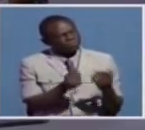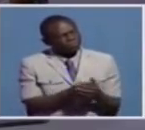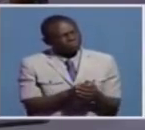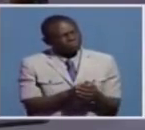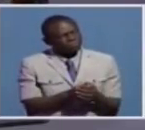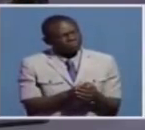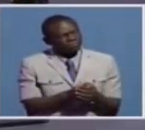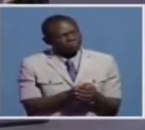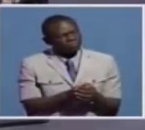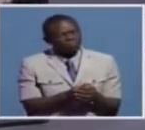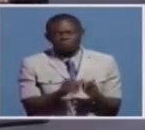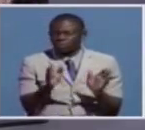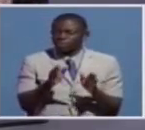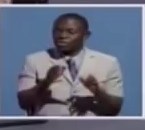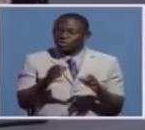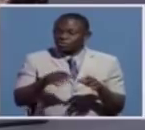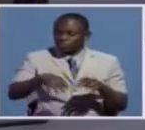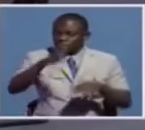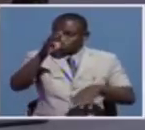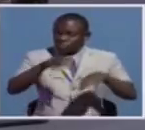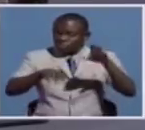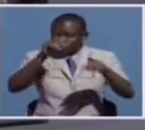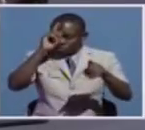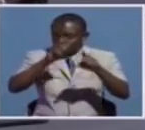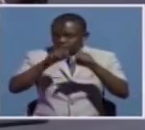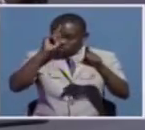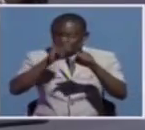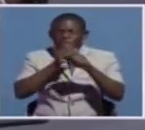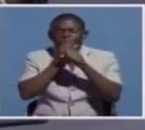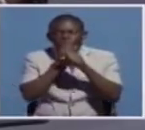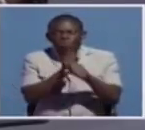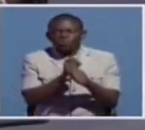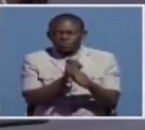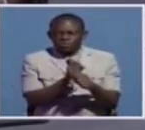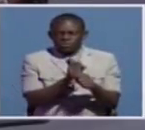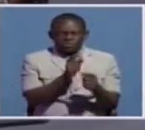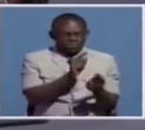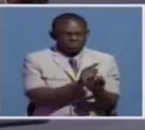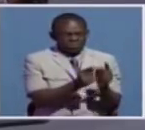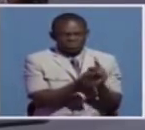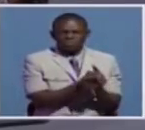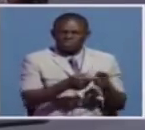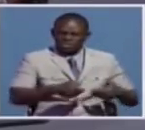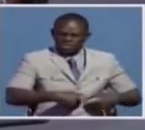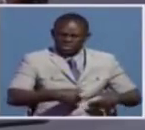to mingle with the tail end kids, but the middle kids are the ones who mingle with both.